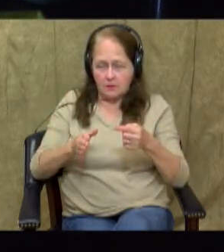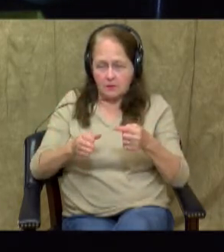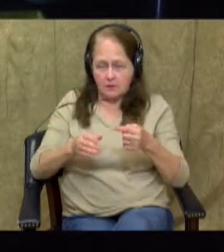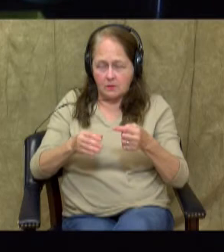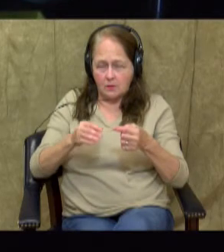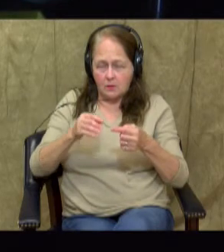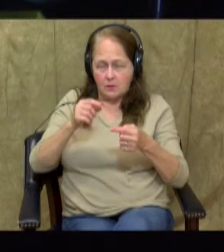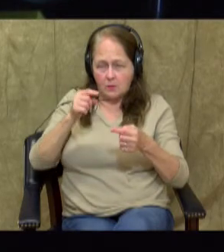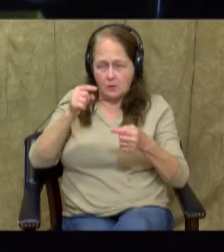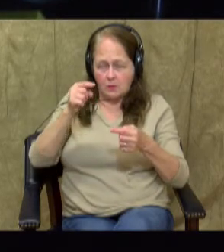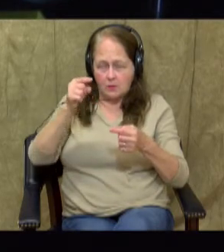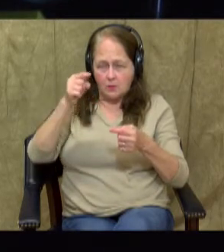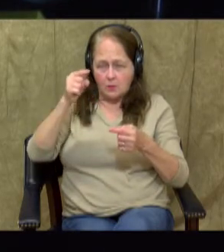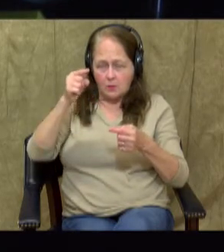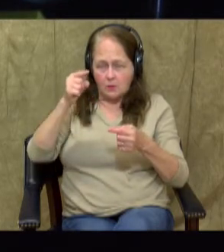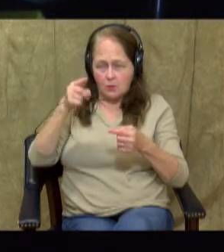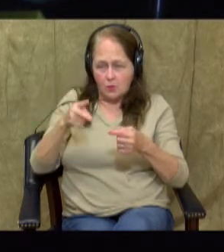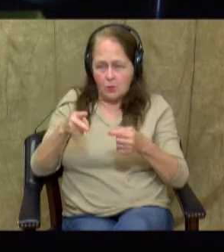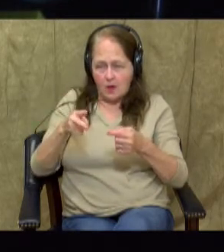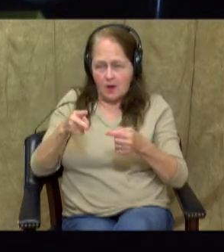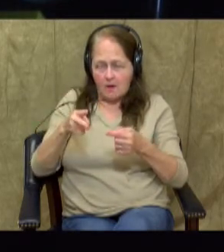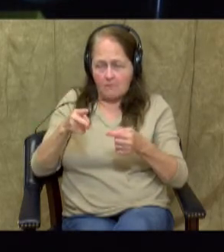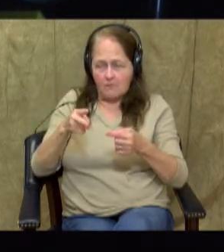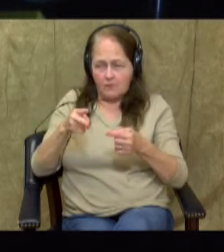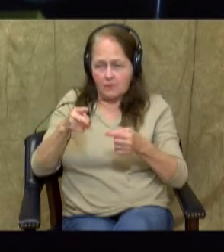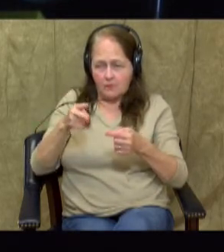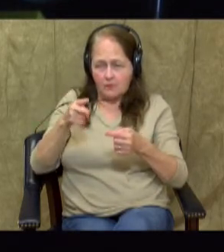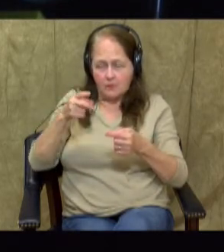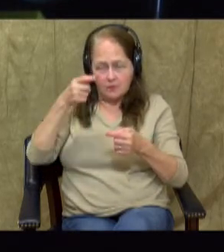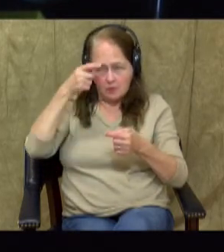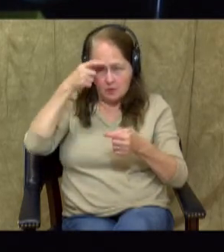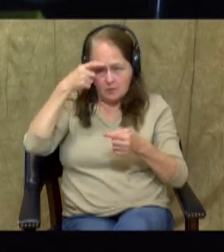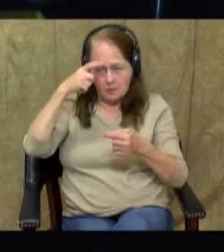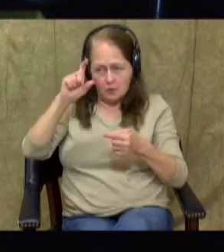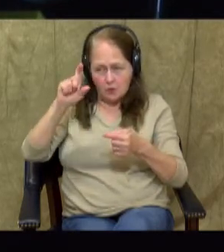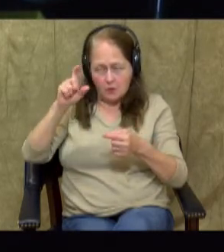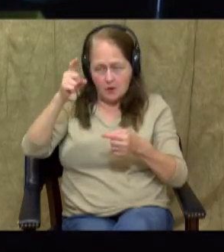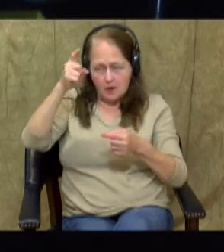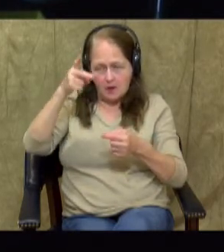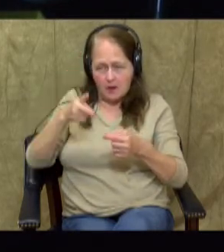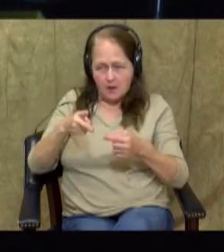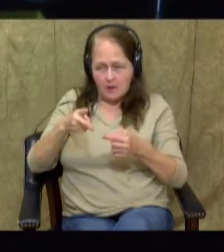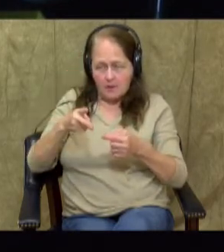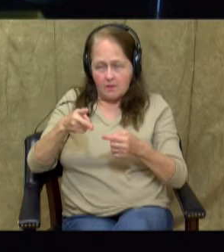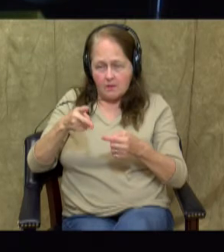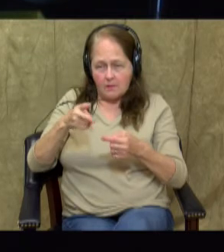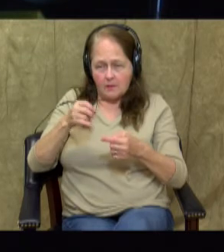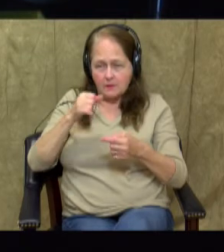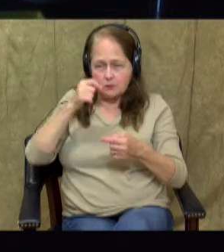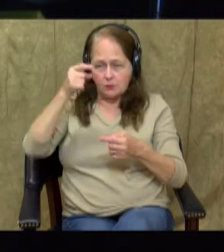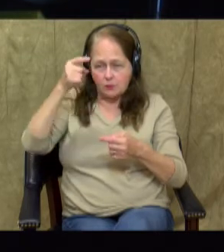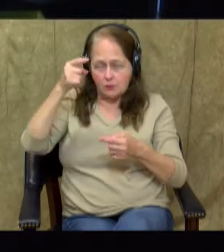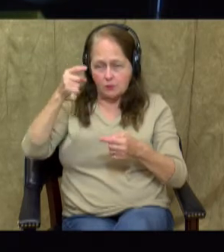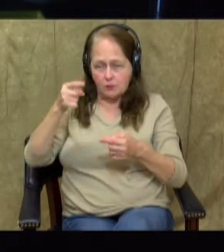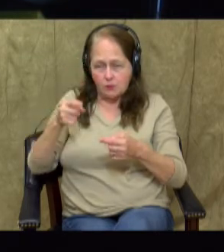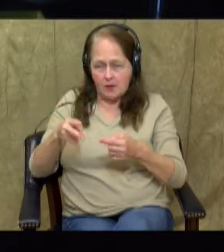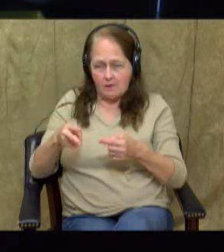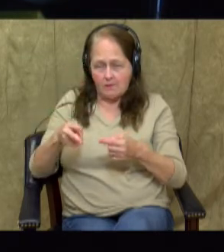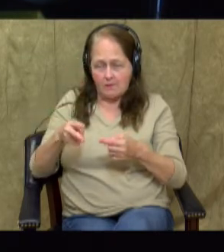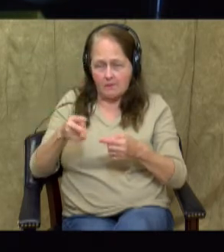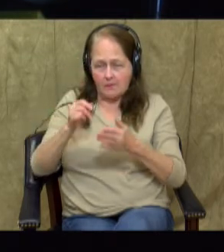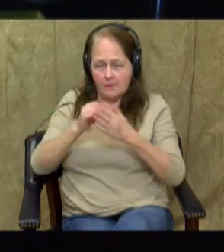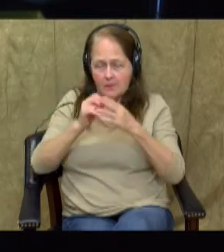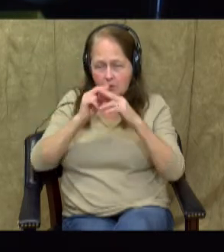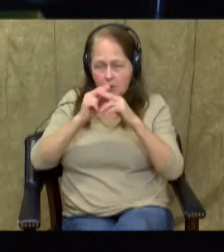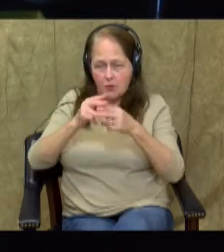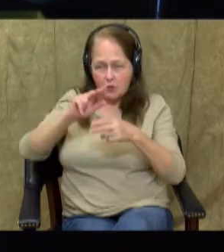is always half of the lit portion, because like I said, a half of a half is a quarter. Sometimes this is